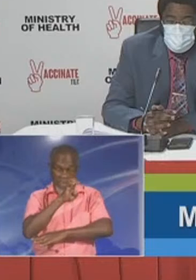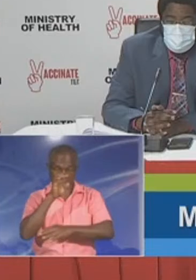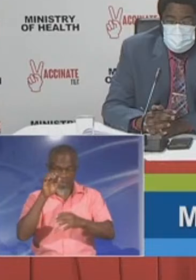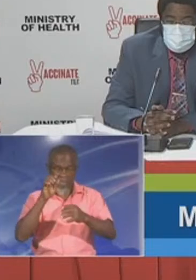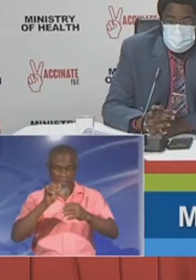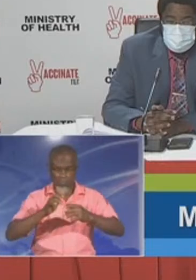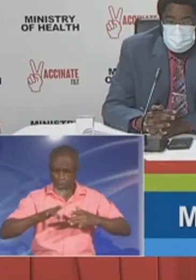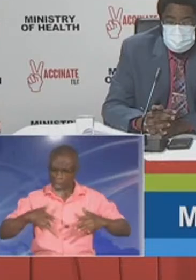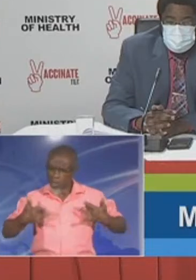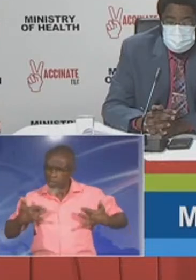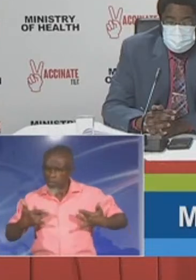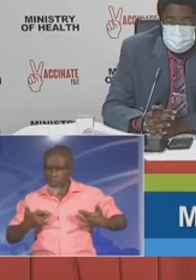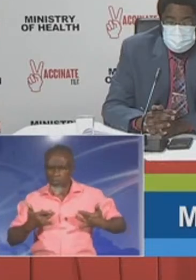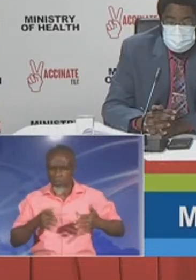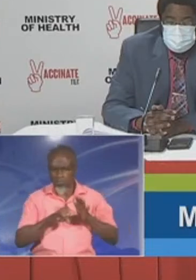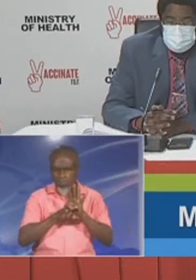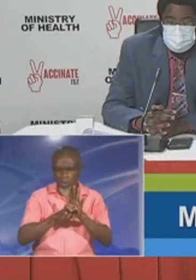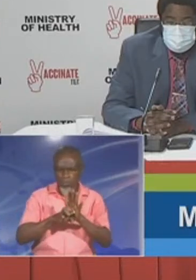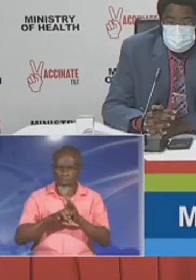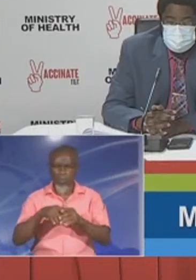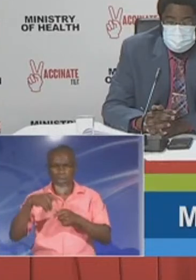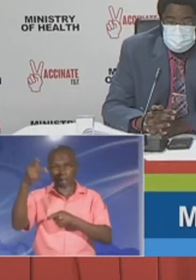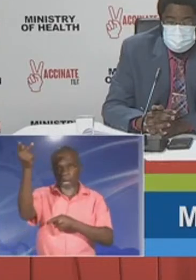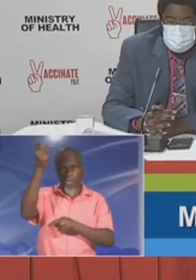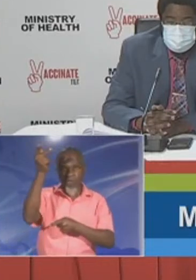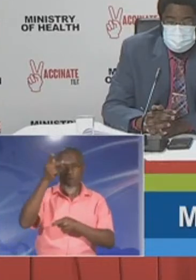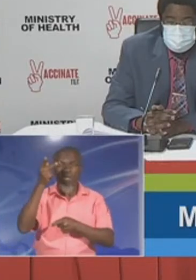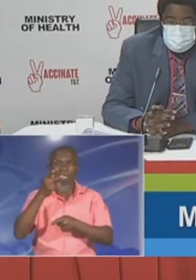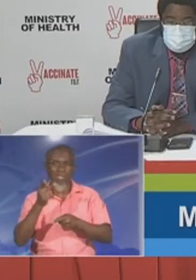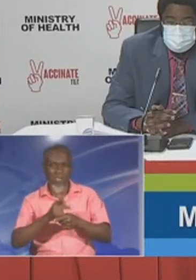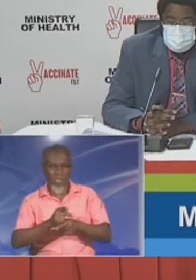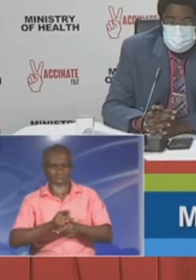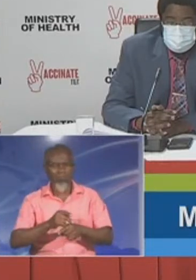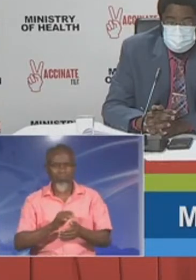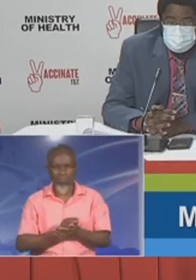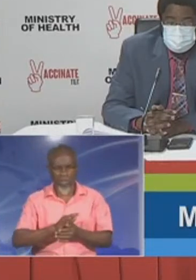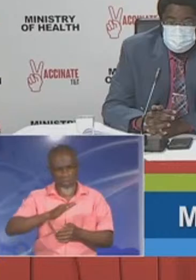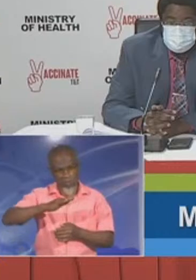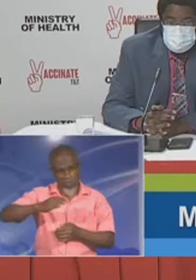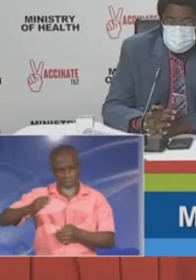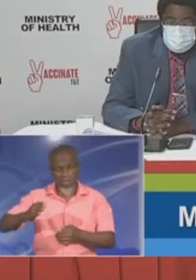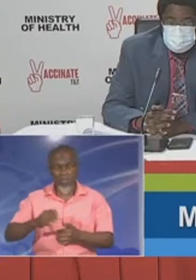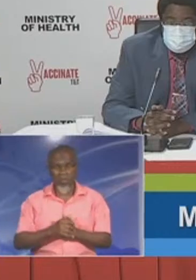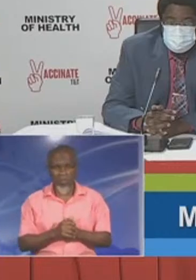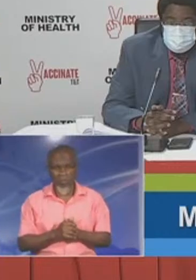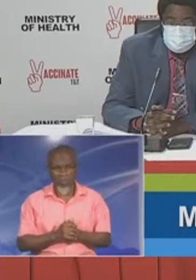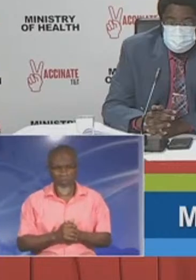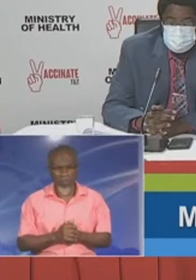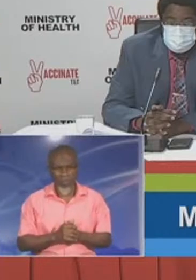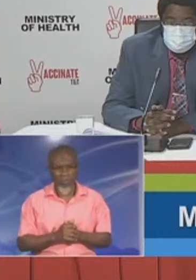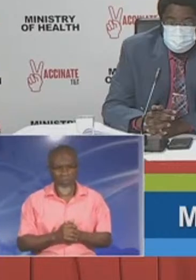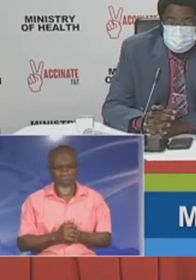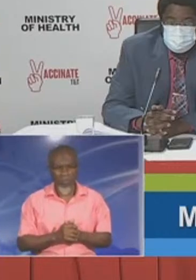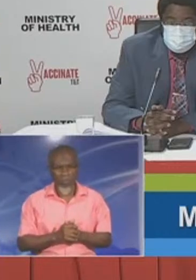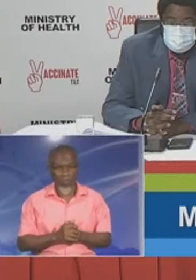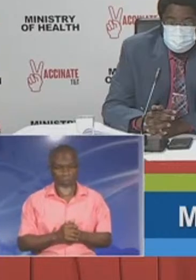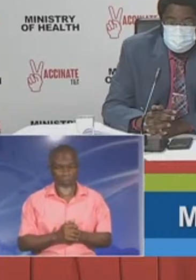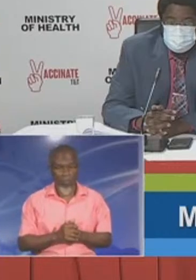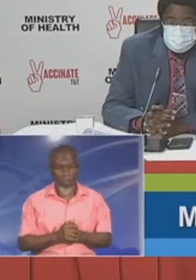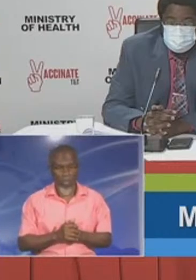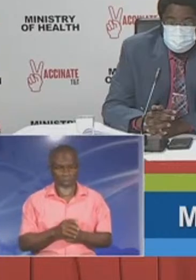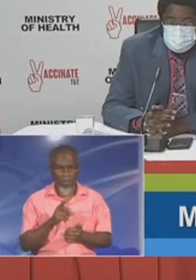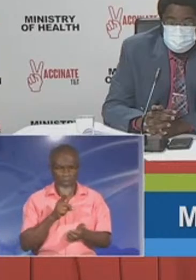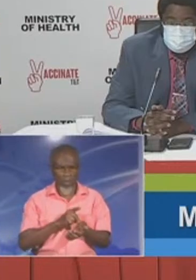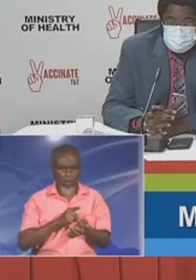days, etc.? And are those events only for safe zone areas? And the second one, Dr. Richards,